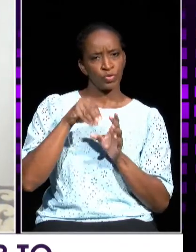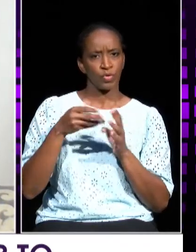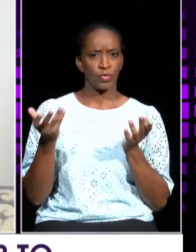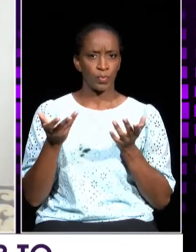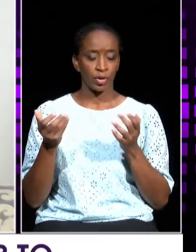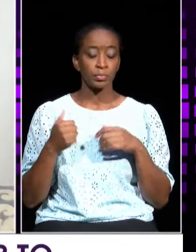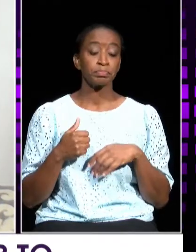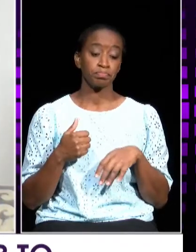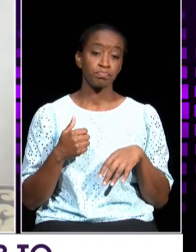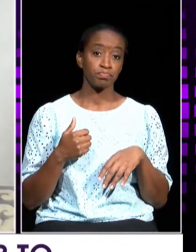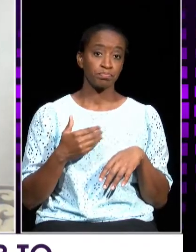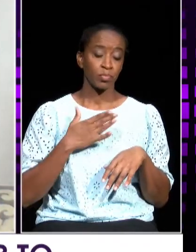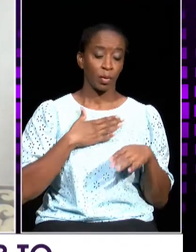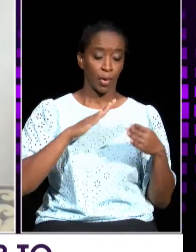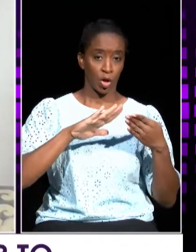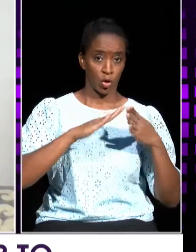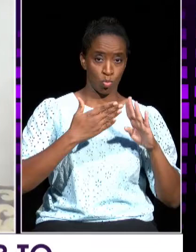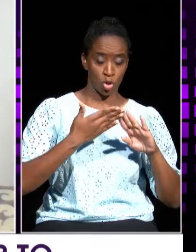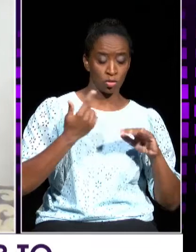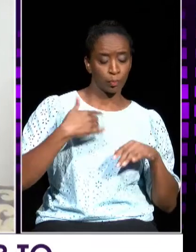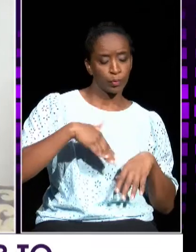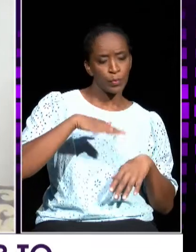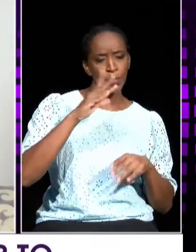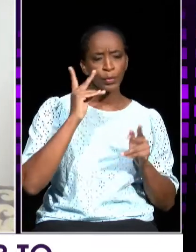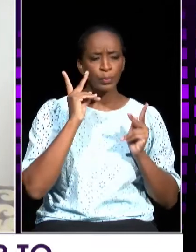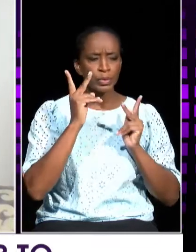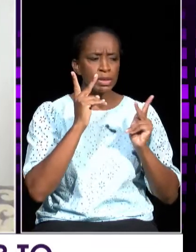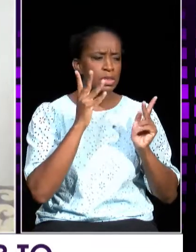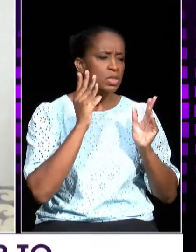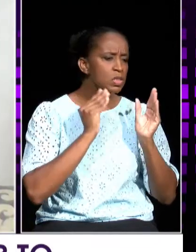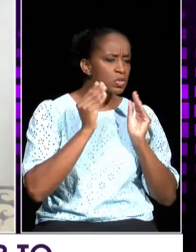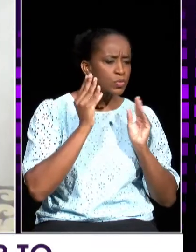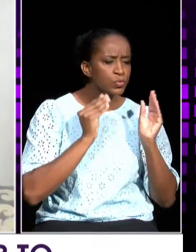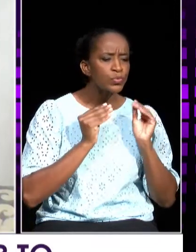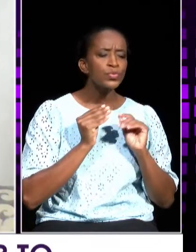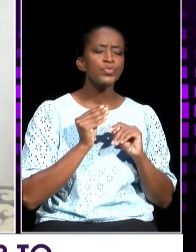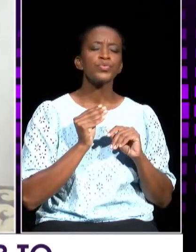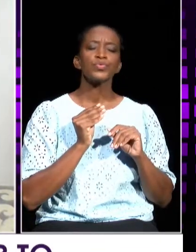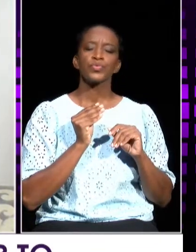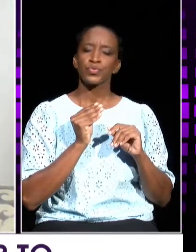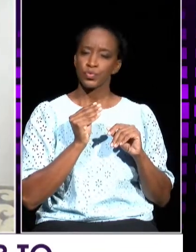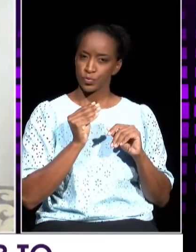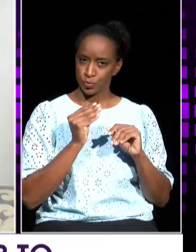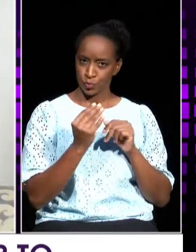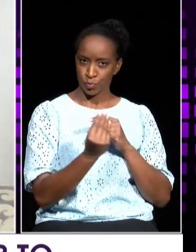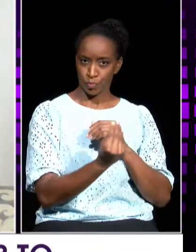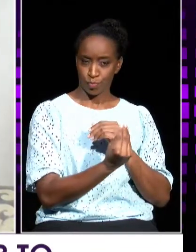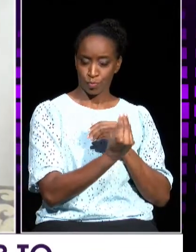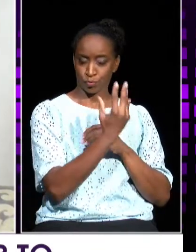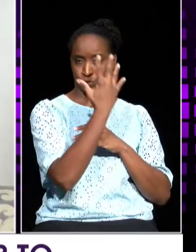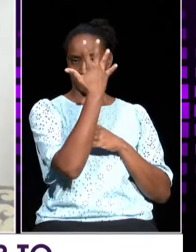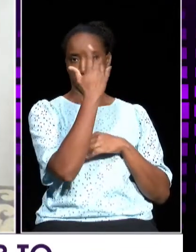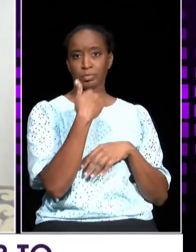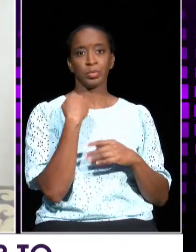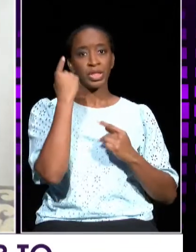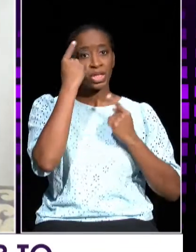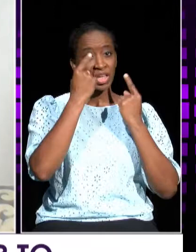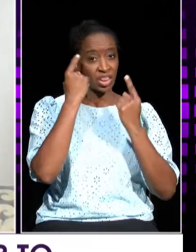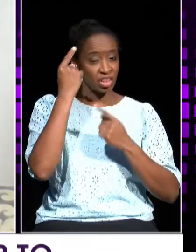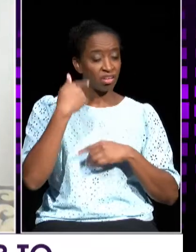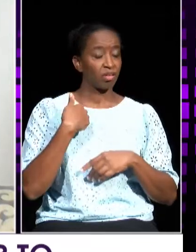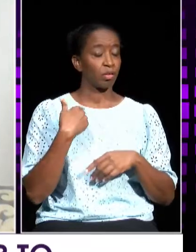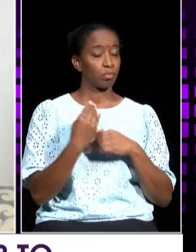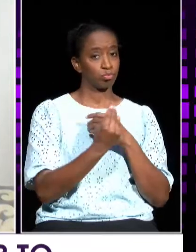that you come in. And so on this topic that we are on this today, I think that one of the major things that we're going to look